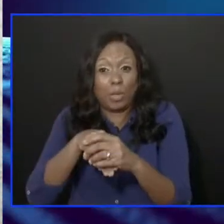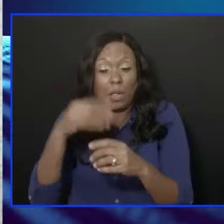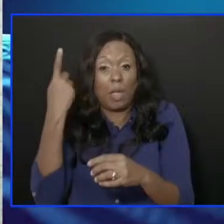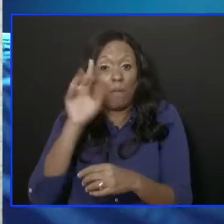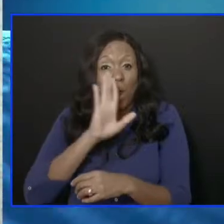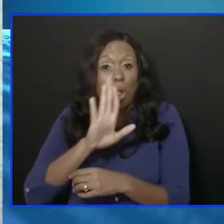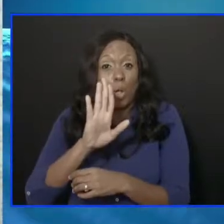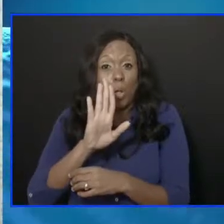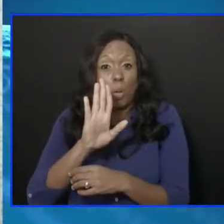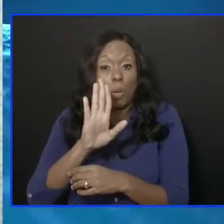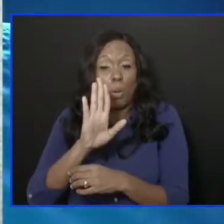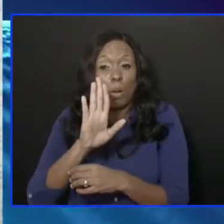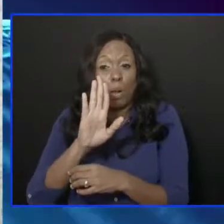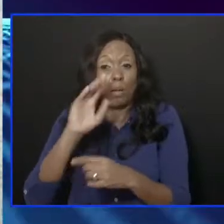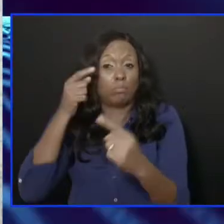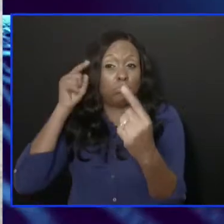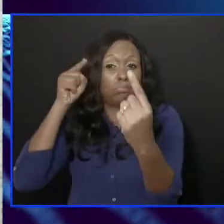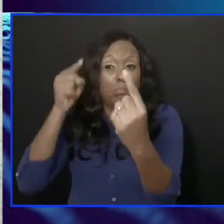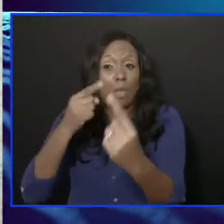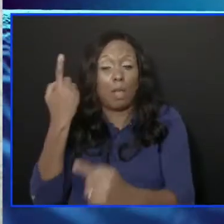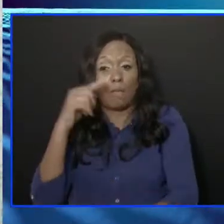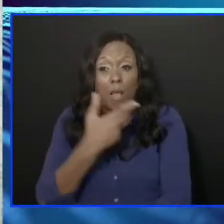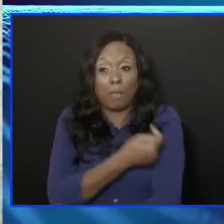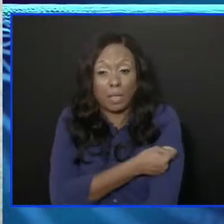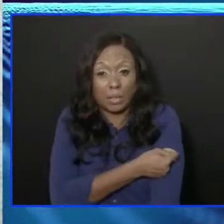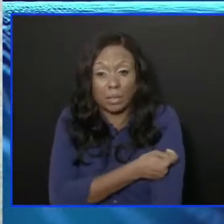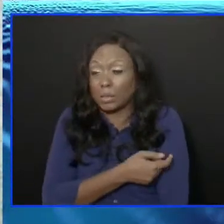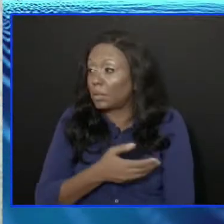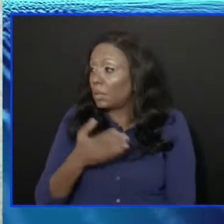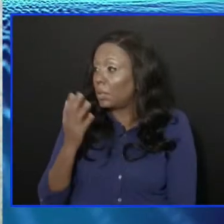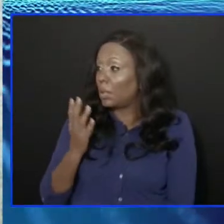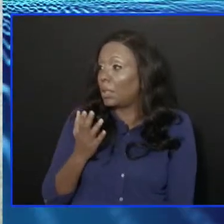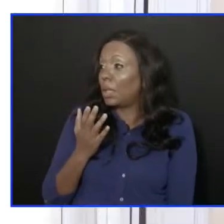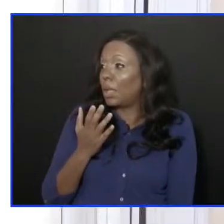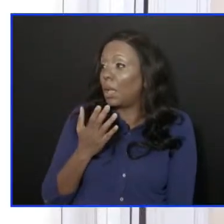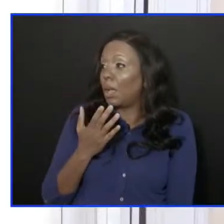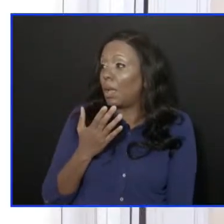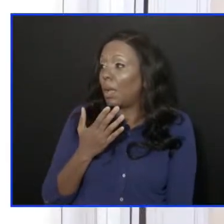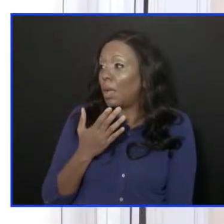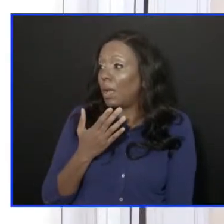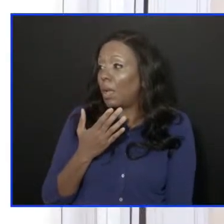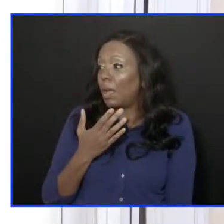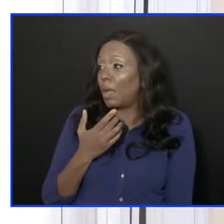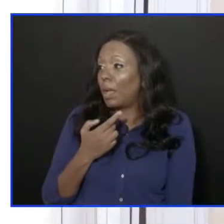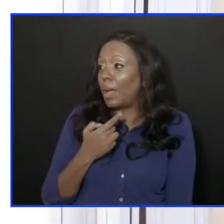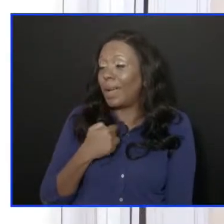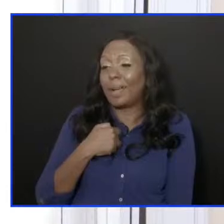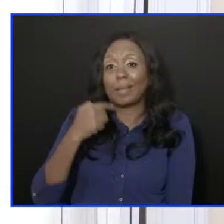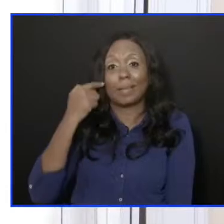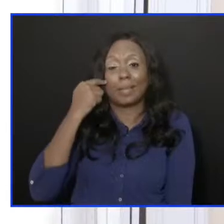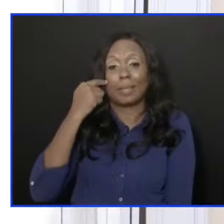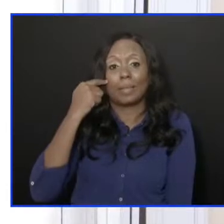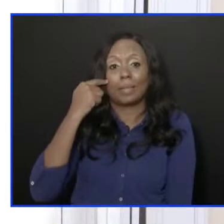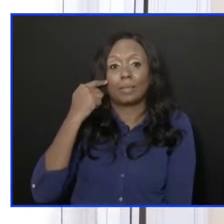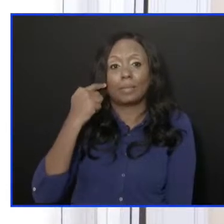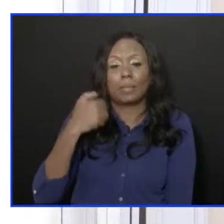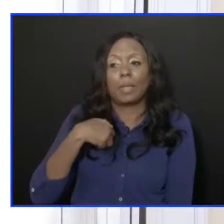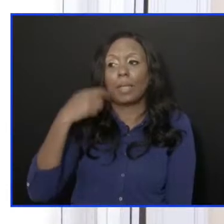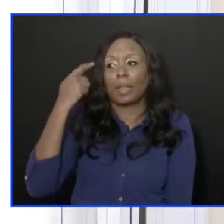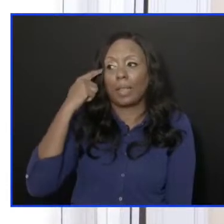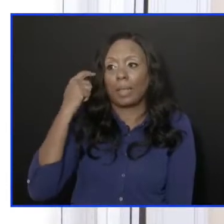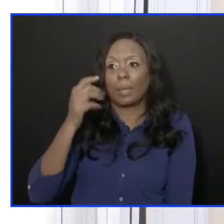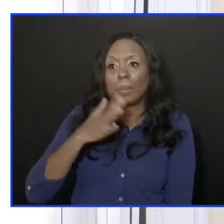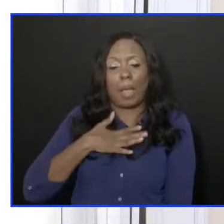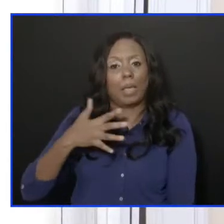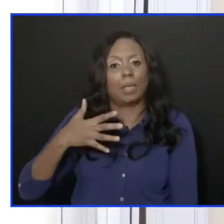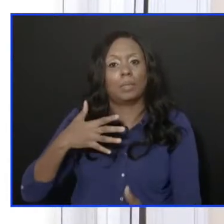achieve in terms of the vaccinations. I think generally, that certainly from my interaction with persons who've had